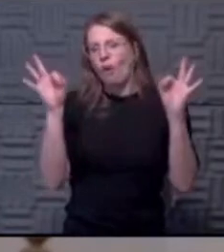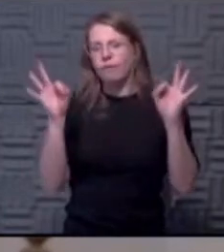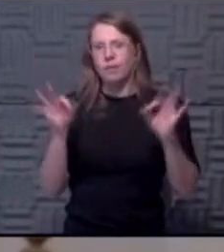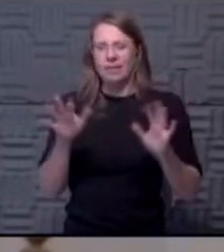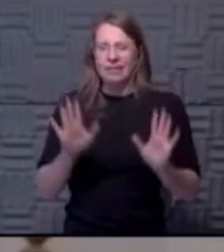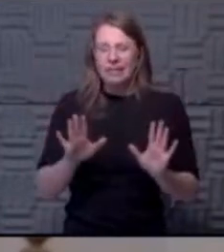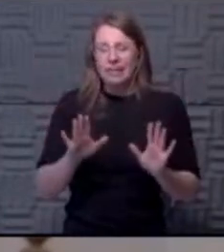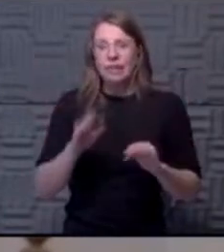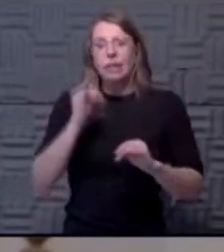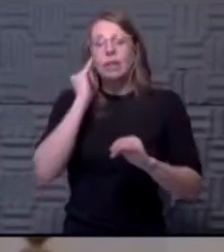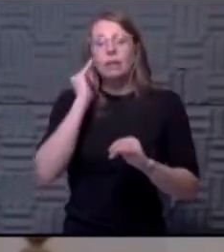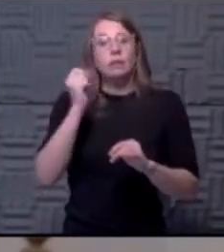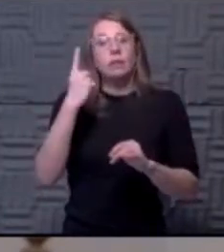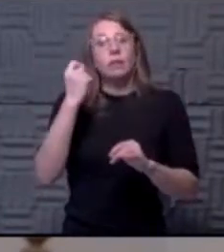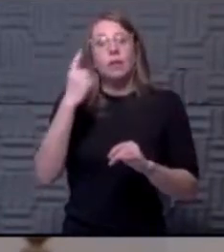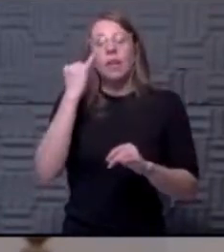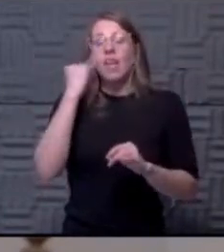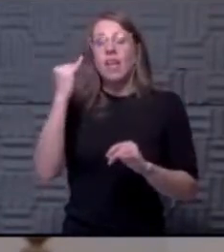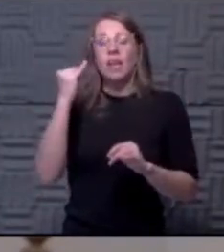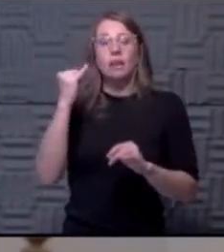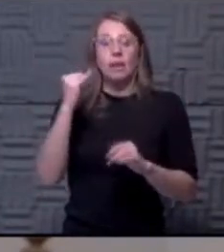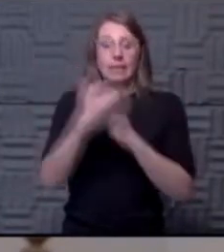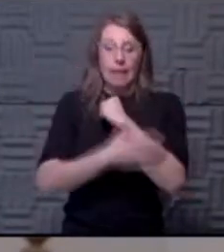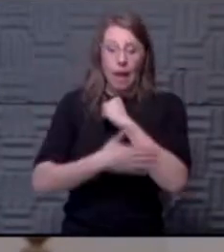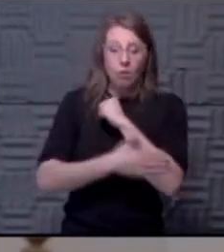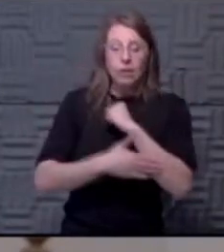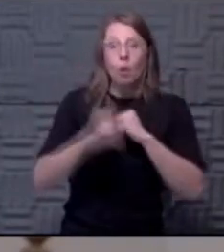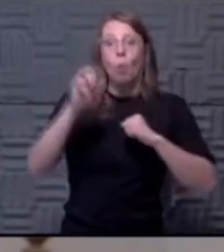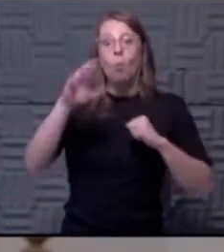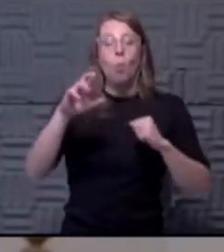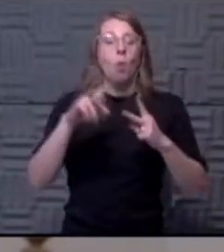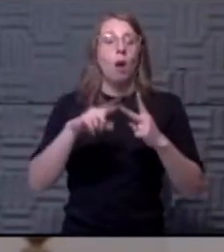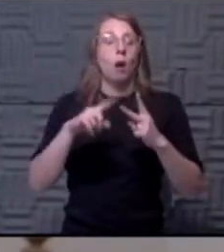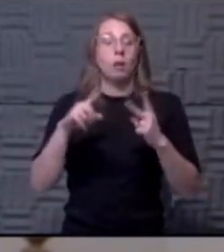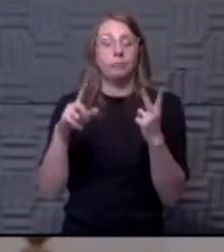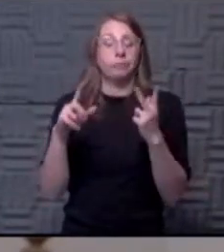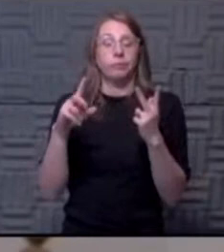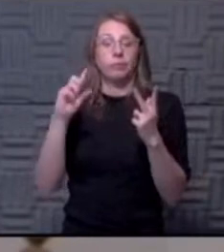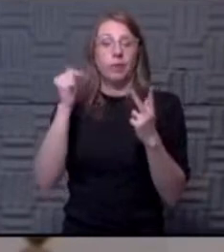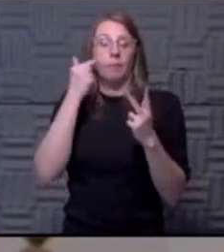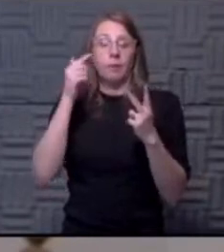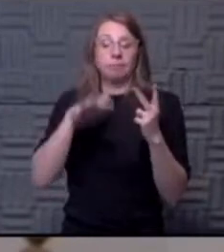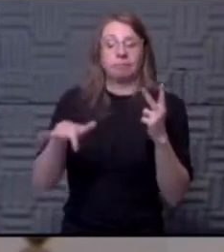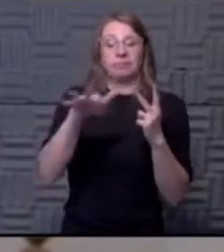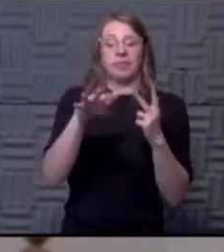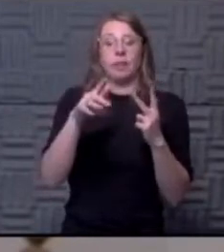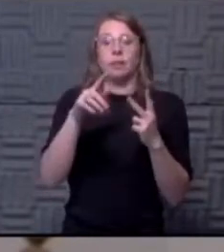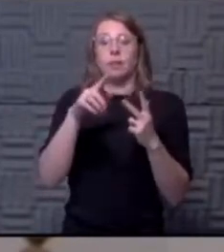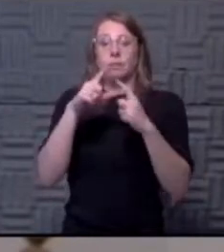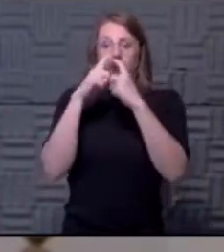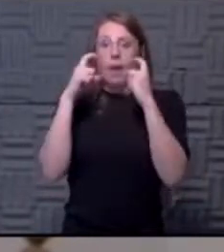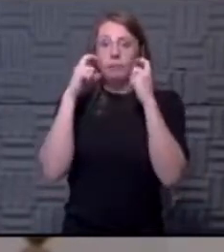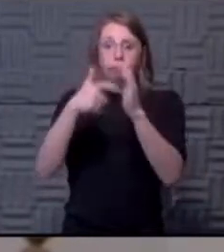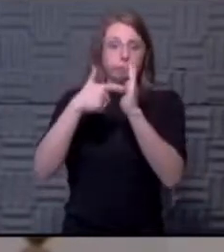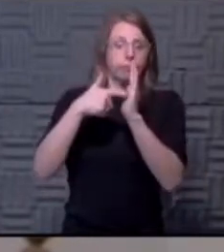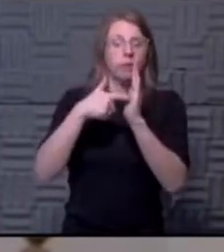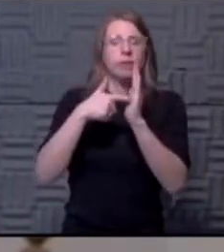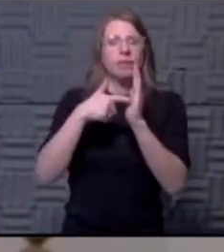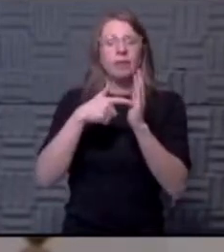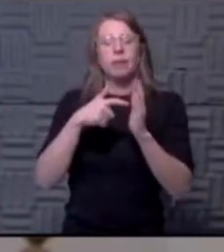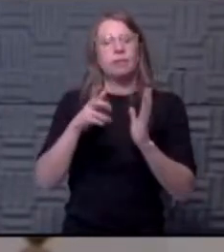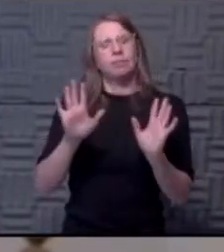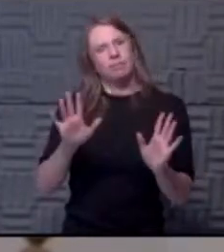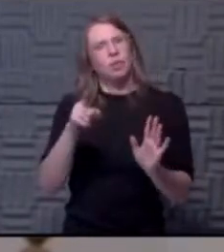even if your municipality, your county says it's no longer mask mandated, you can still wear a mask. You know, it's a free